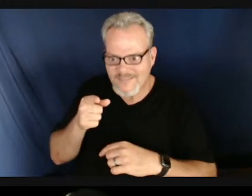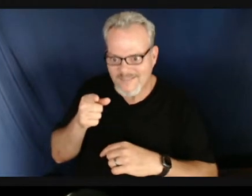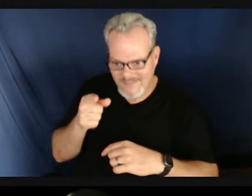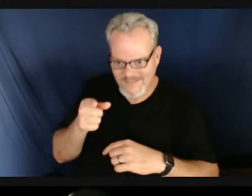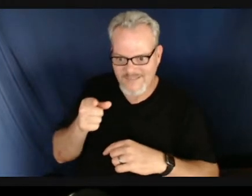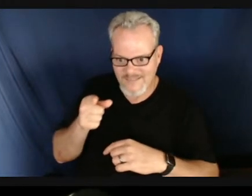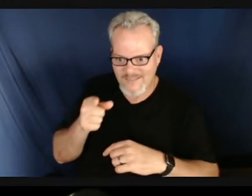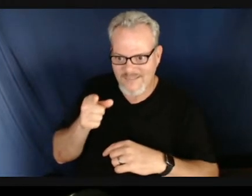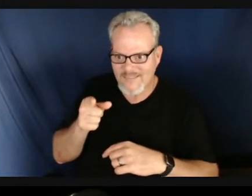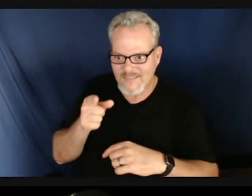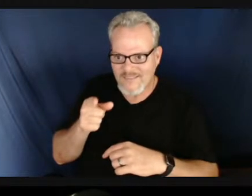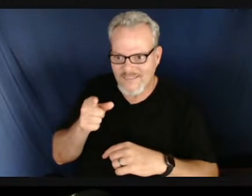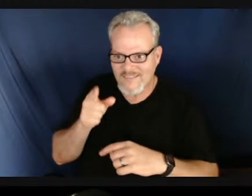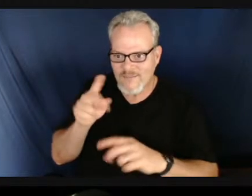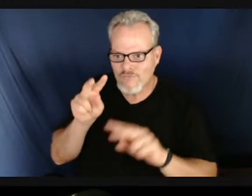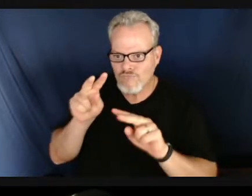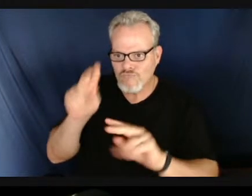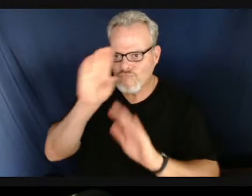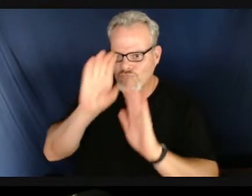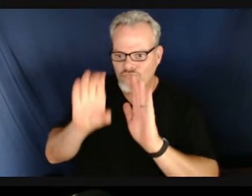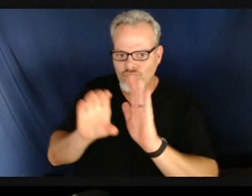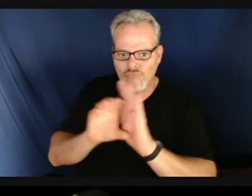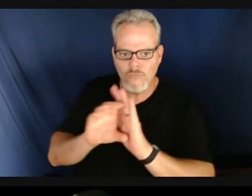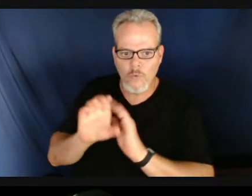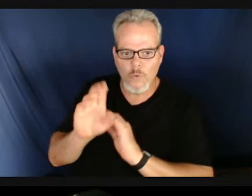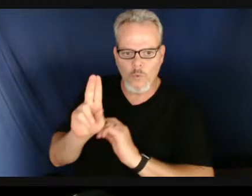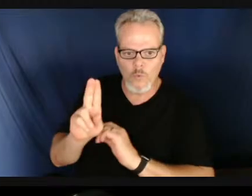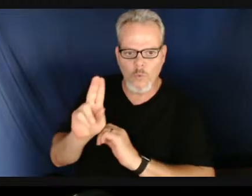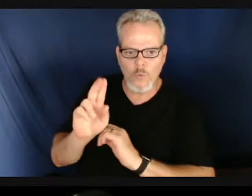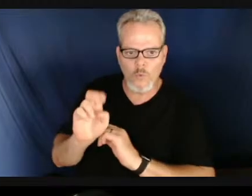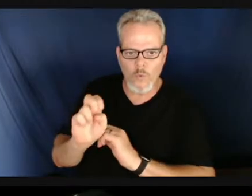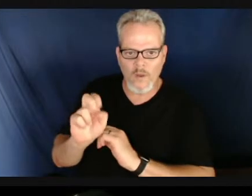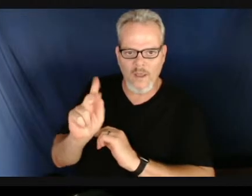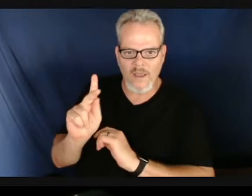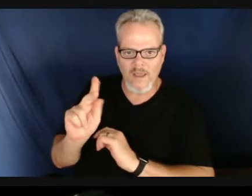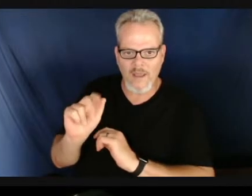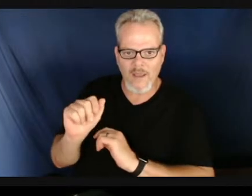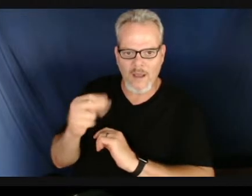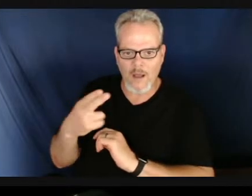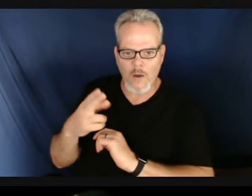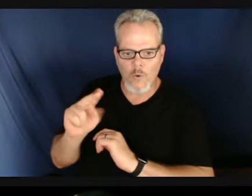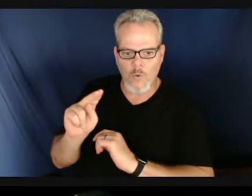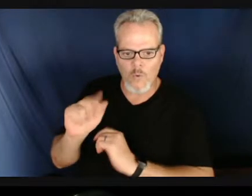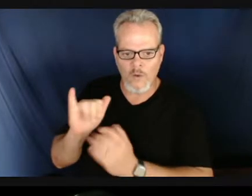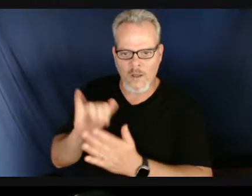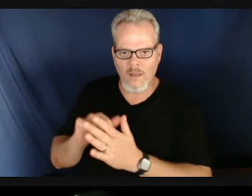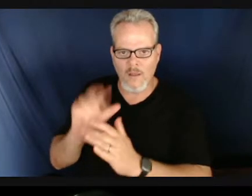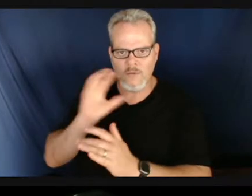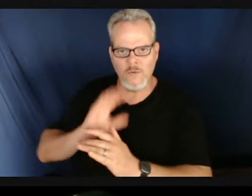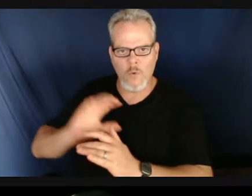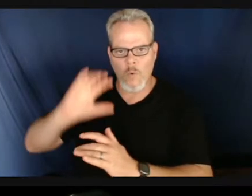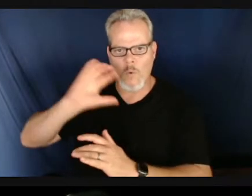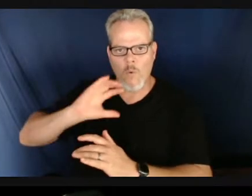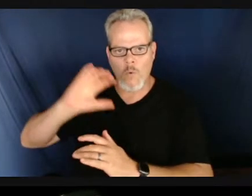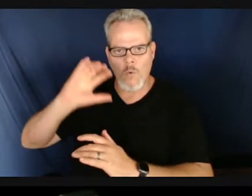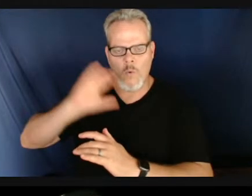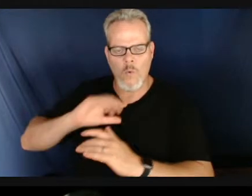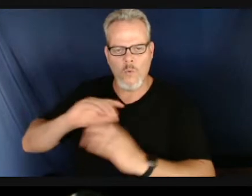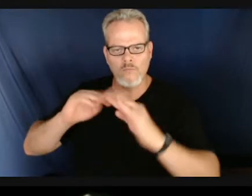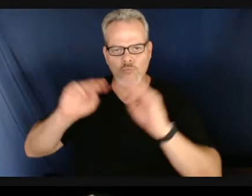from Yvonne. This is Waikahuna in the old Jagger Museum area that's not yet open. This is all